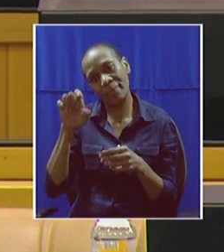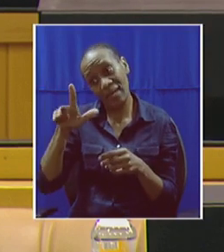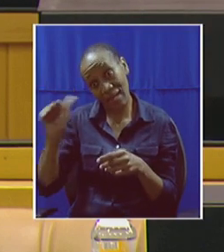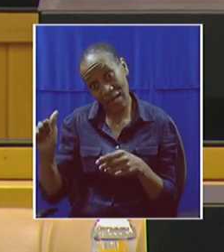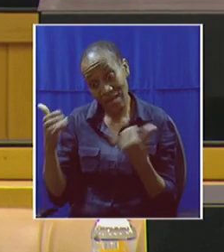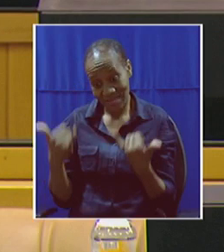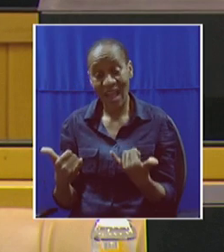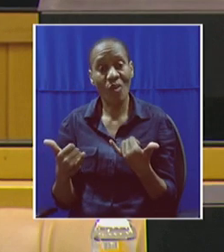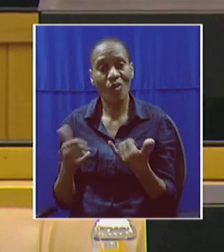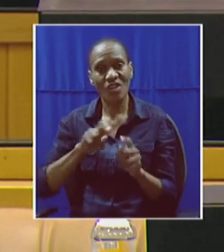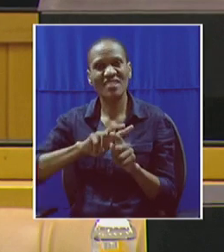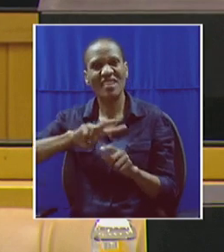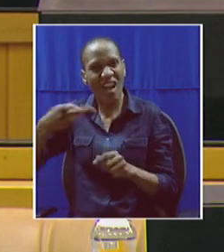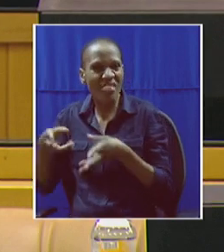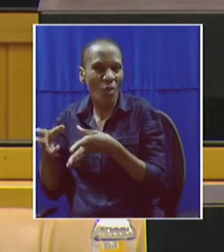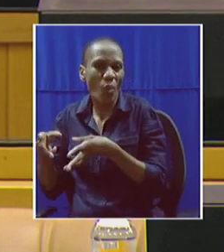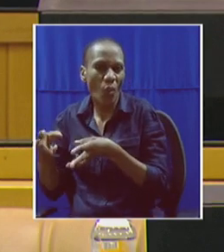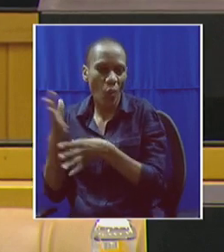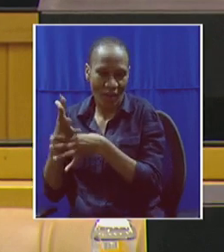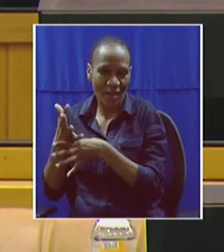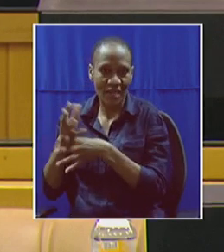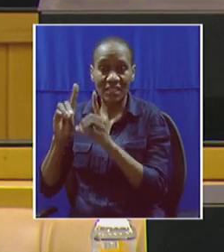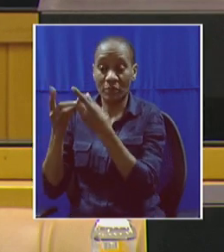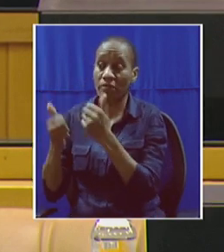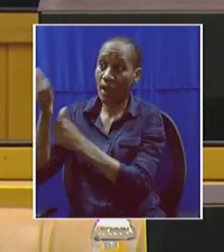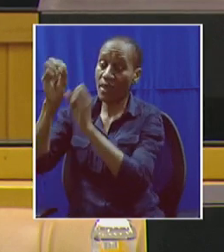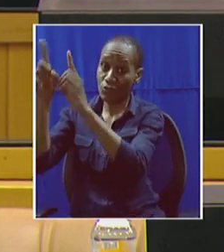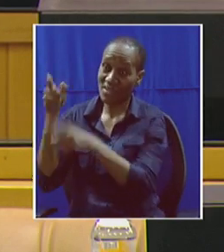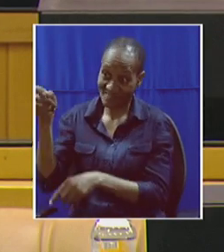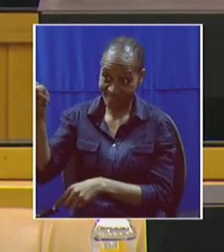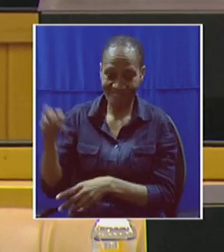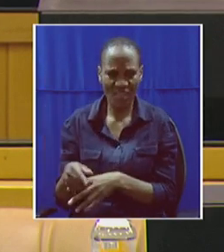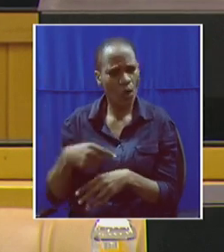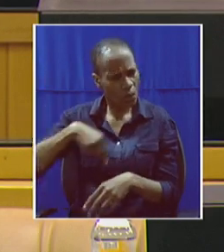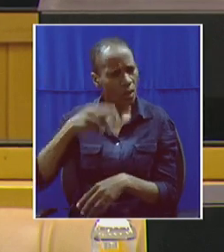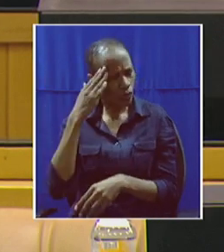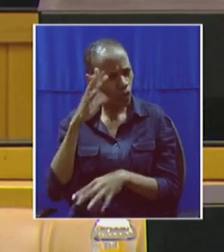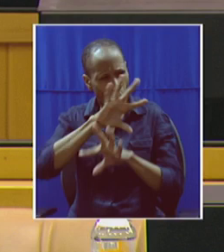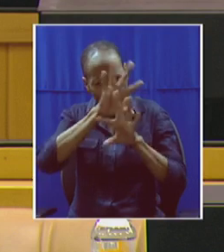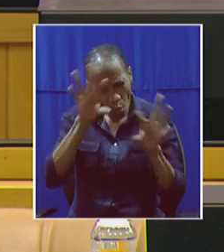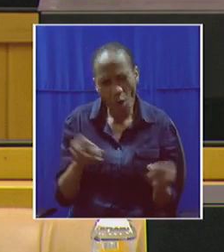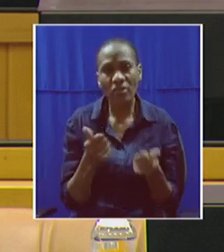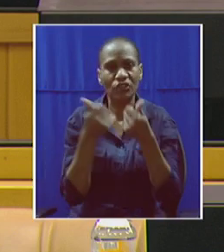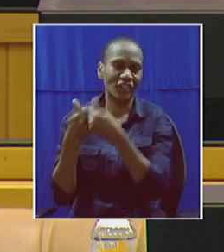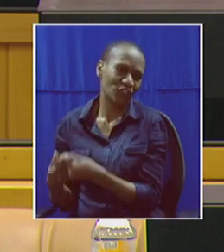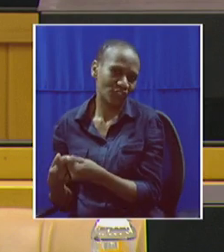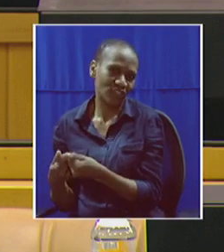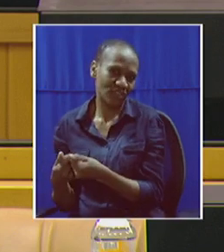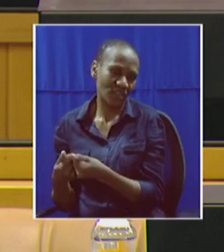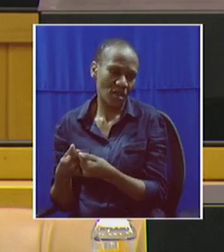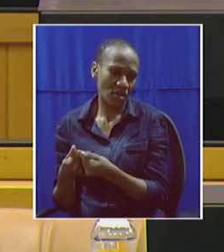current Deputy minister of higher education we have picked up on all those things and not only does it